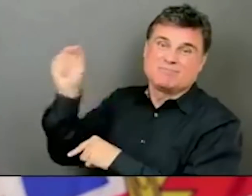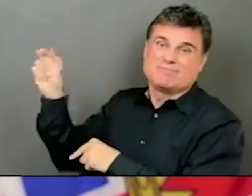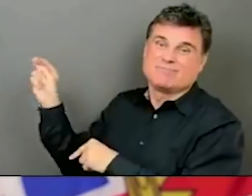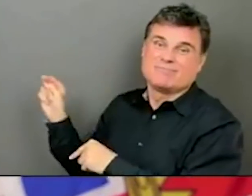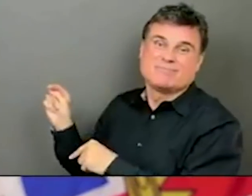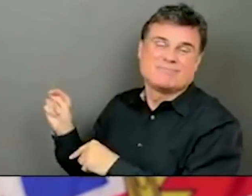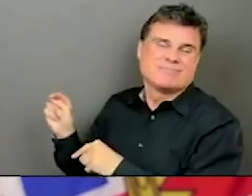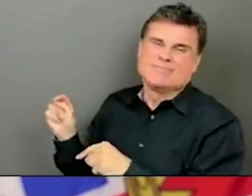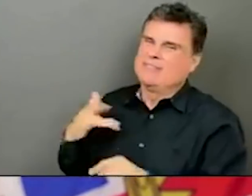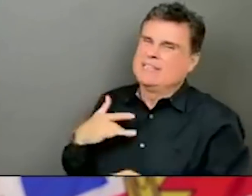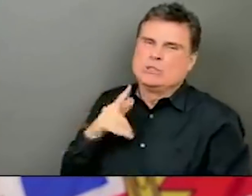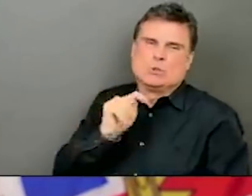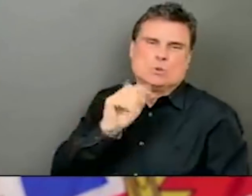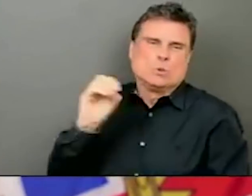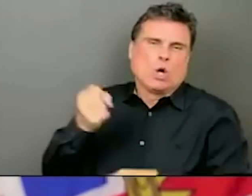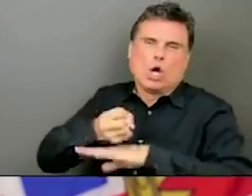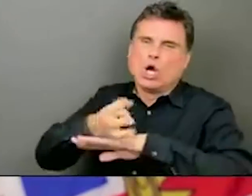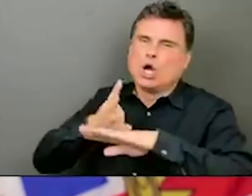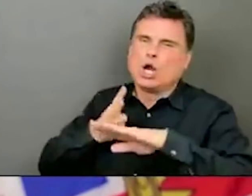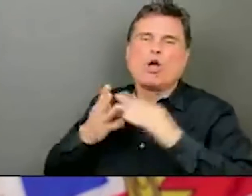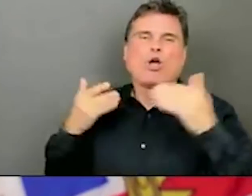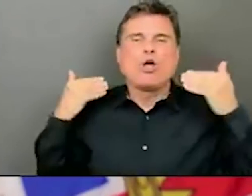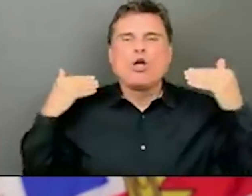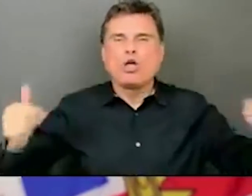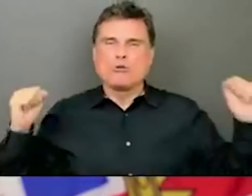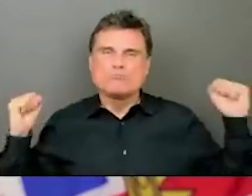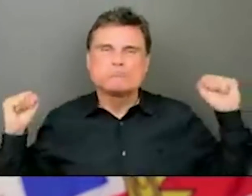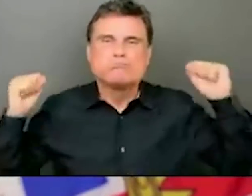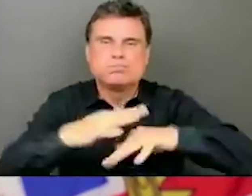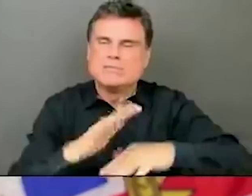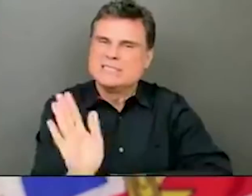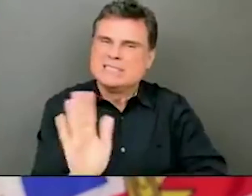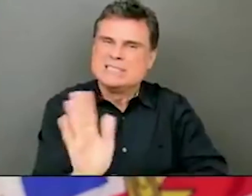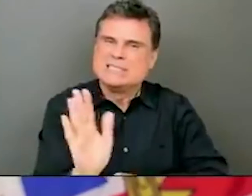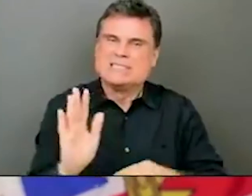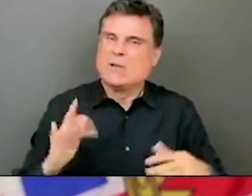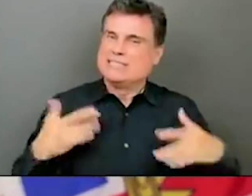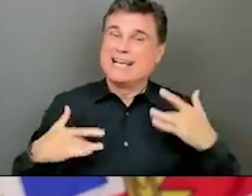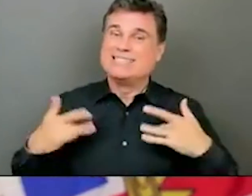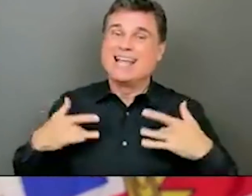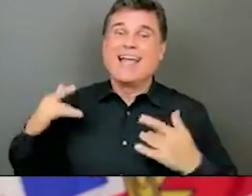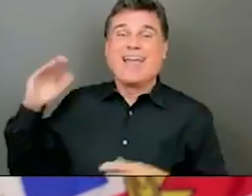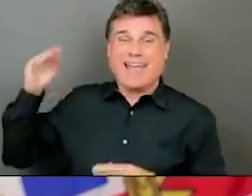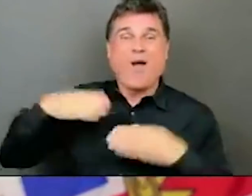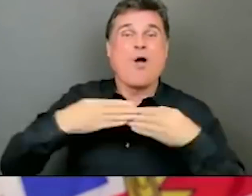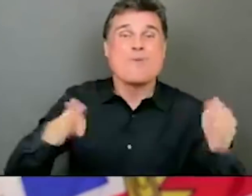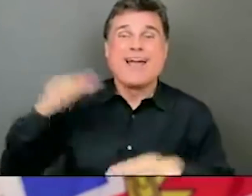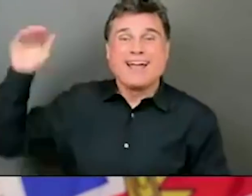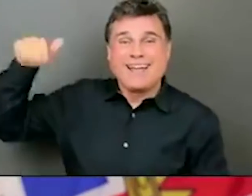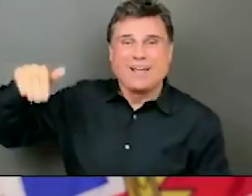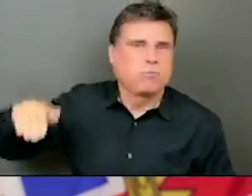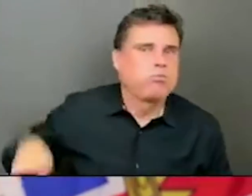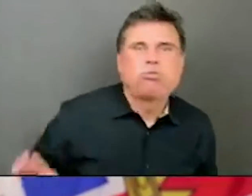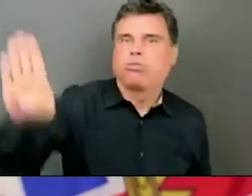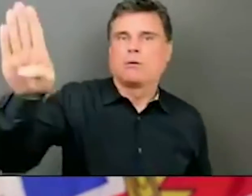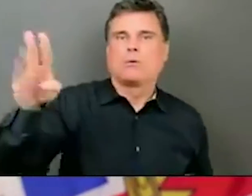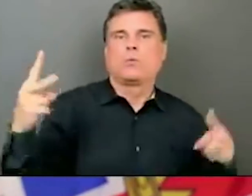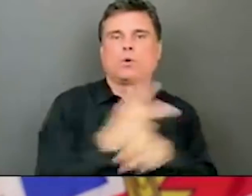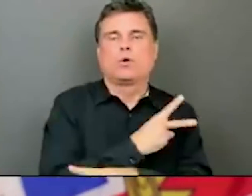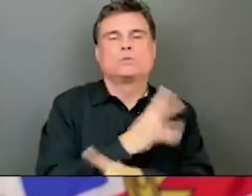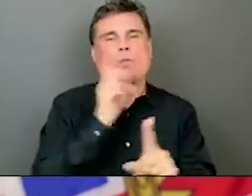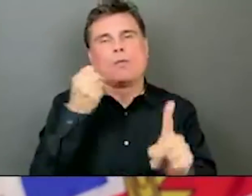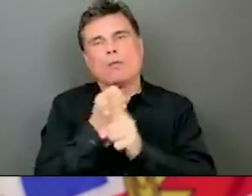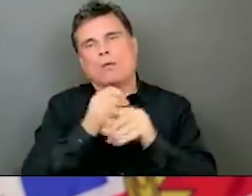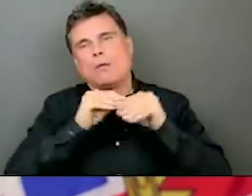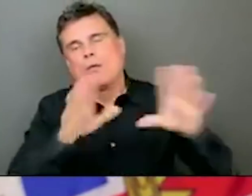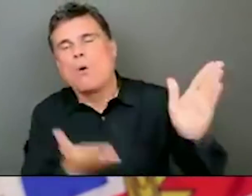things precipitously, you can get a rebound that can be really hard on people. So hard on us, because